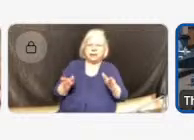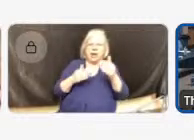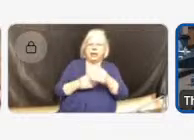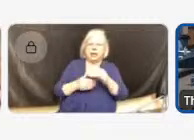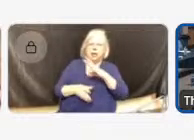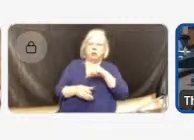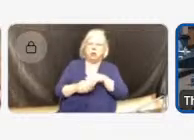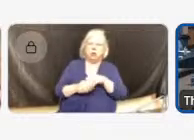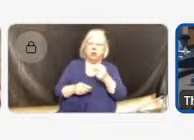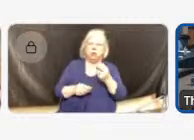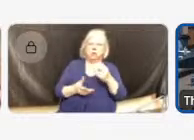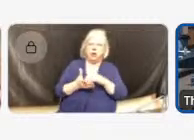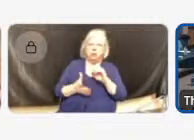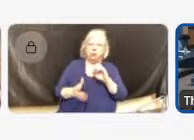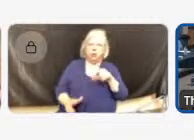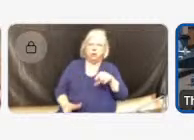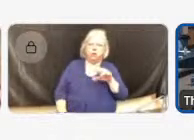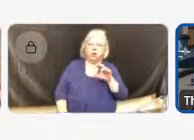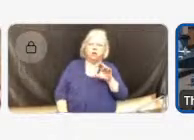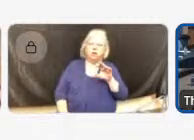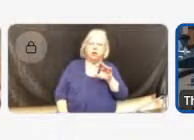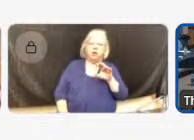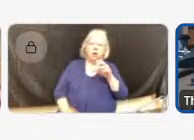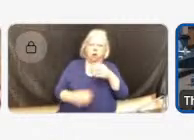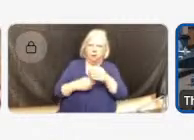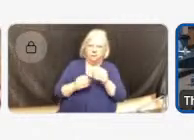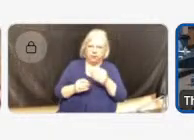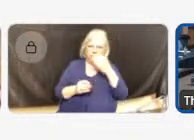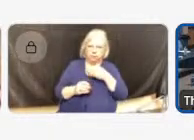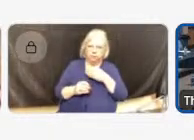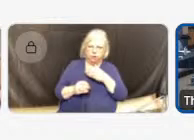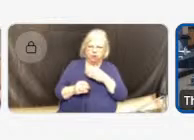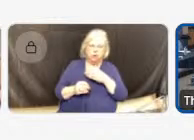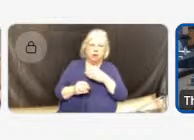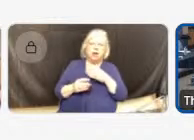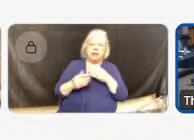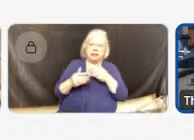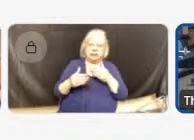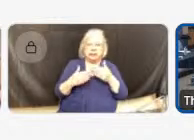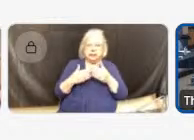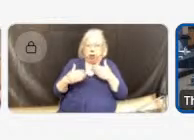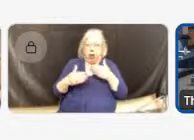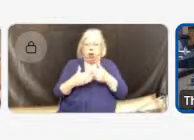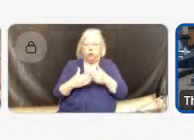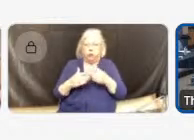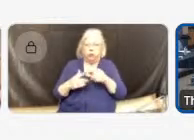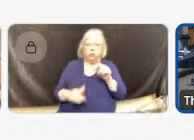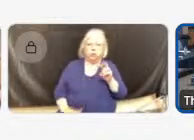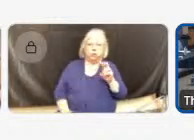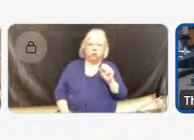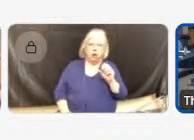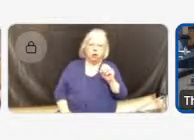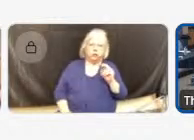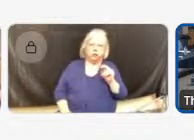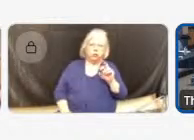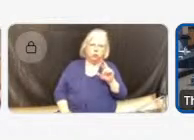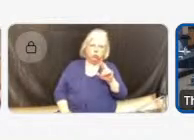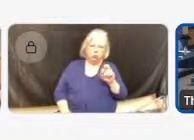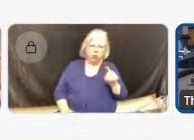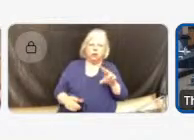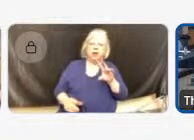12,000 square foot office at the front of the property adjacent to Lawson Road, 2 7,200 square